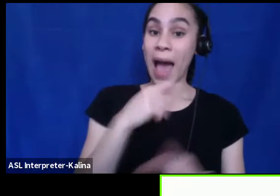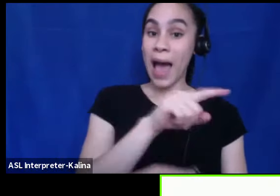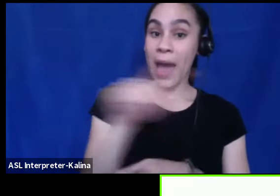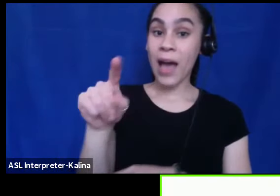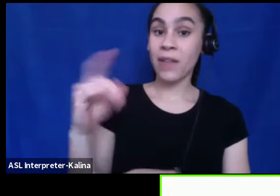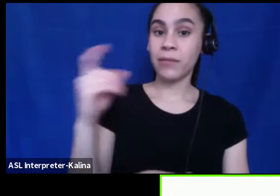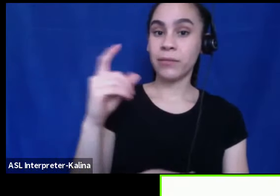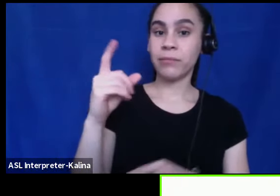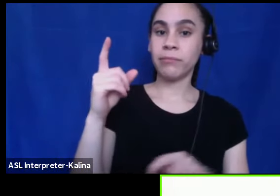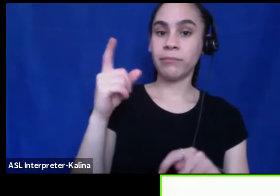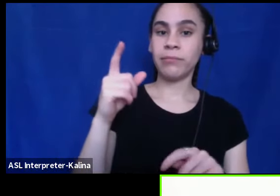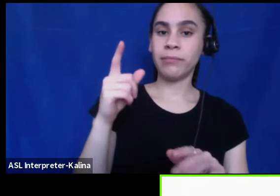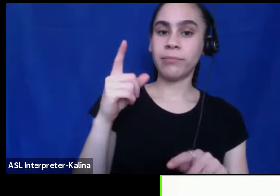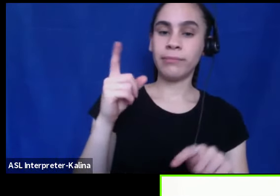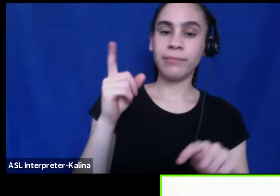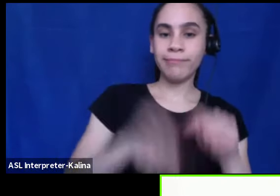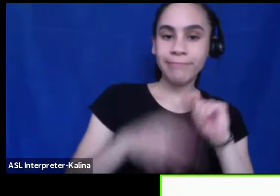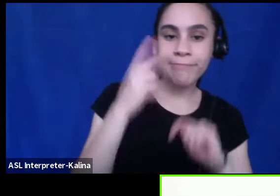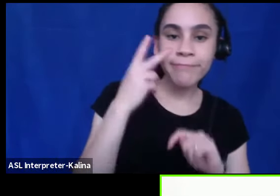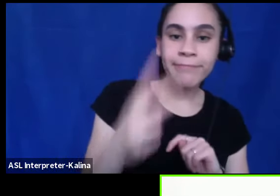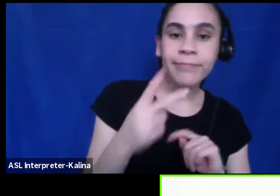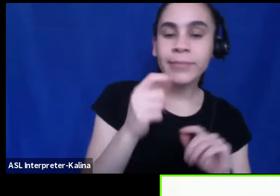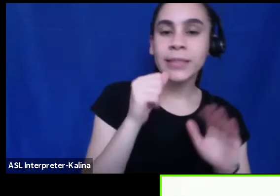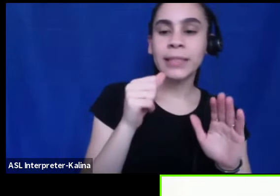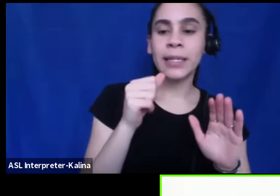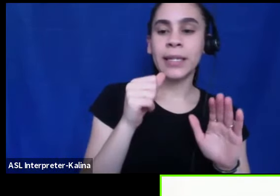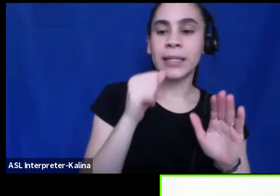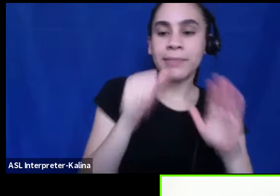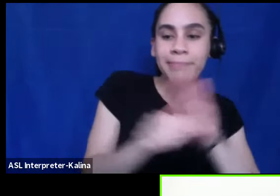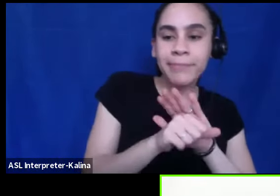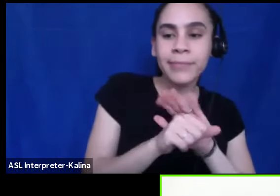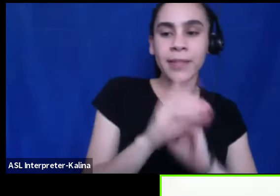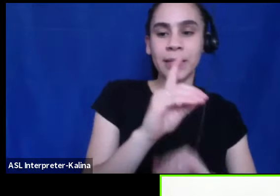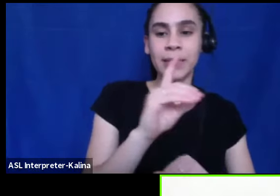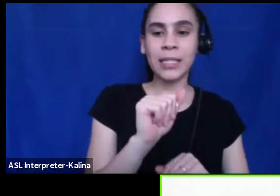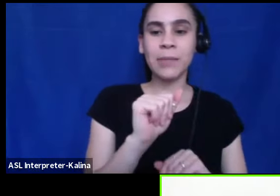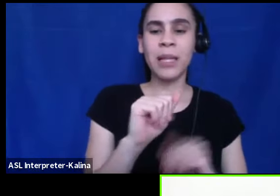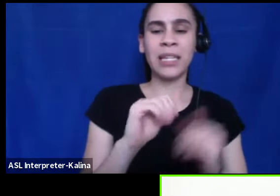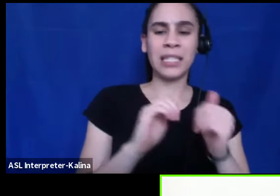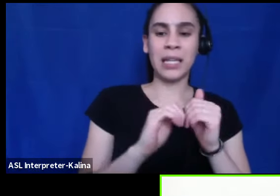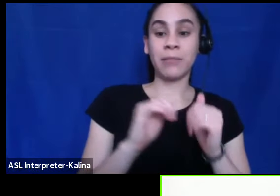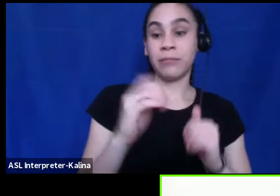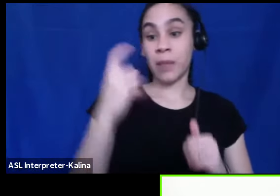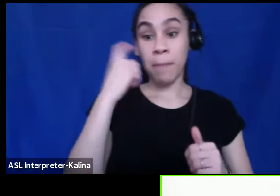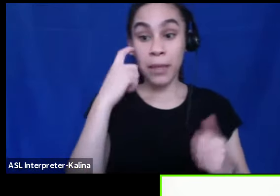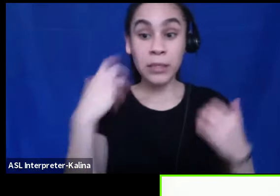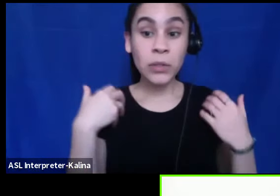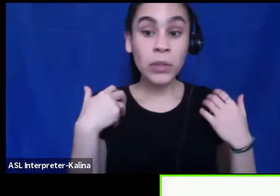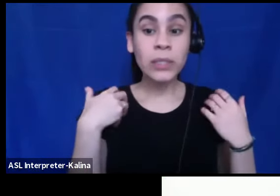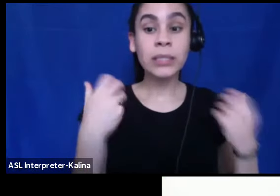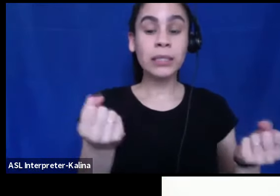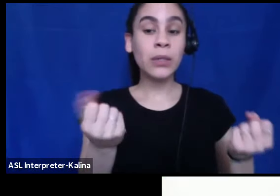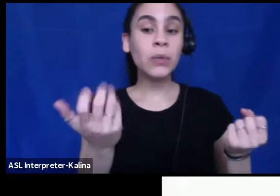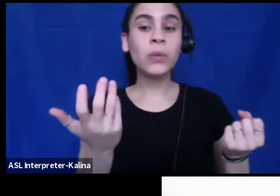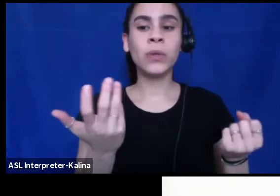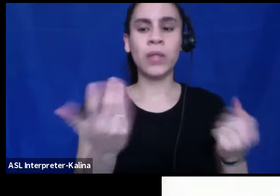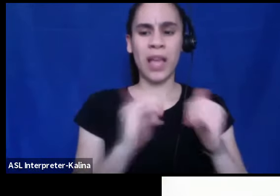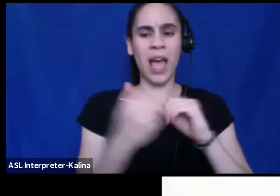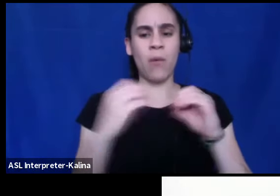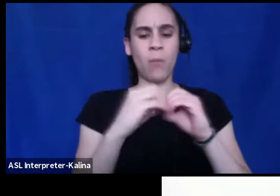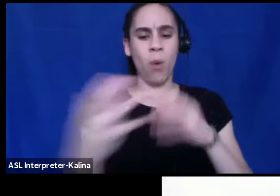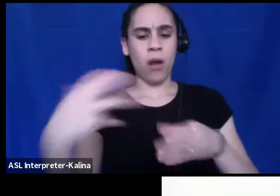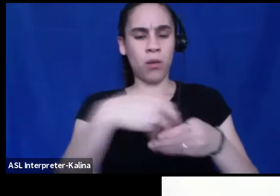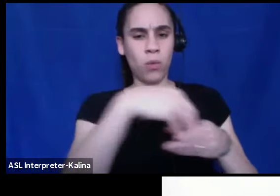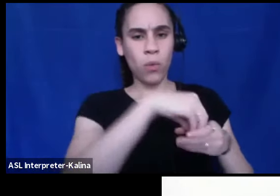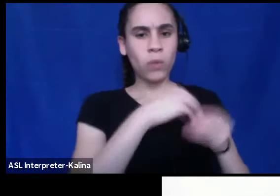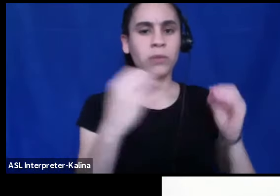how can we work to make inclusivity more achievable? I don't know if there's anything in addition you might add, KR, in terms of I think the